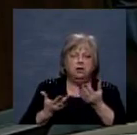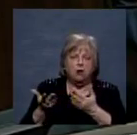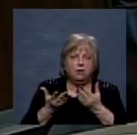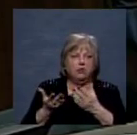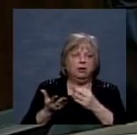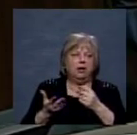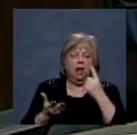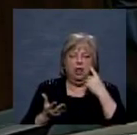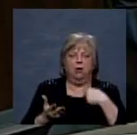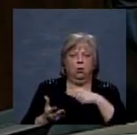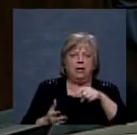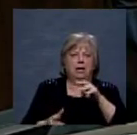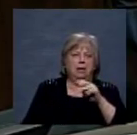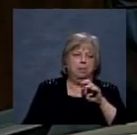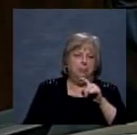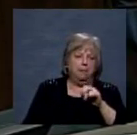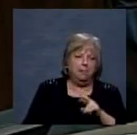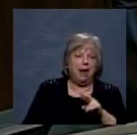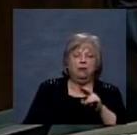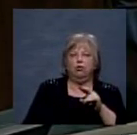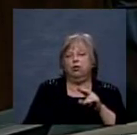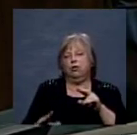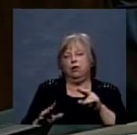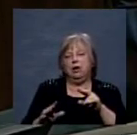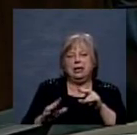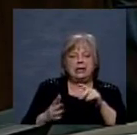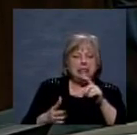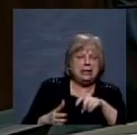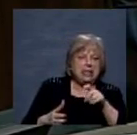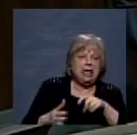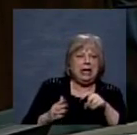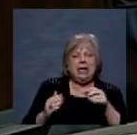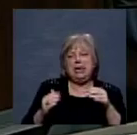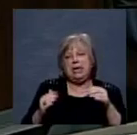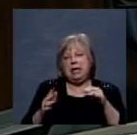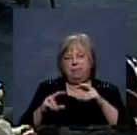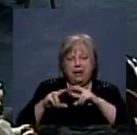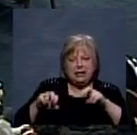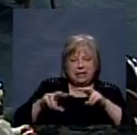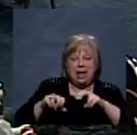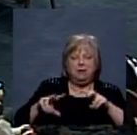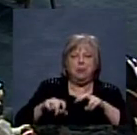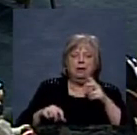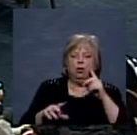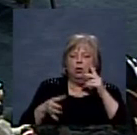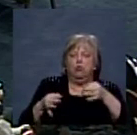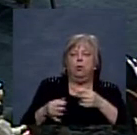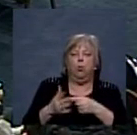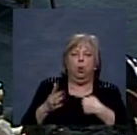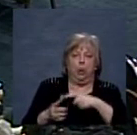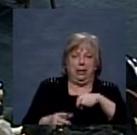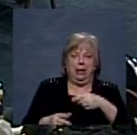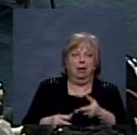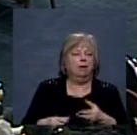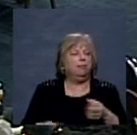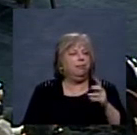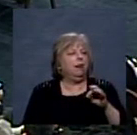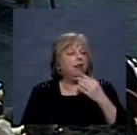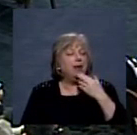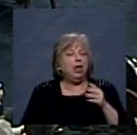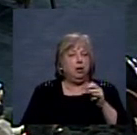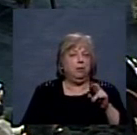need. We need to be able to do a fair assessment and determine what we actually need to have out there. Ronnie. Thank you, Mr. Jackson. All right, thank you,